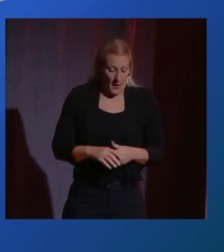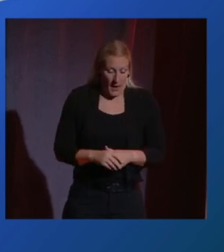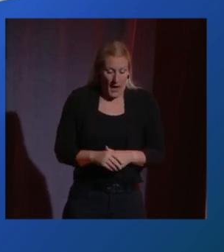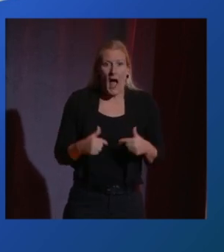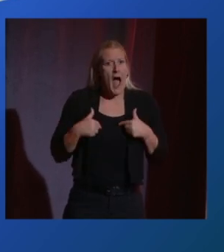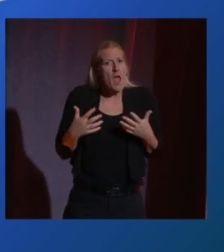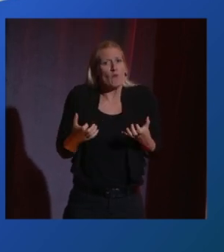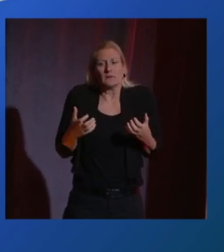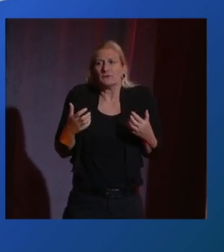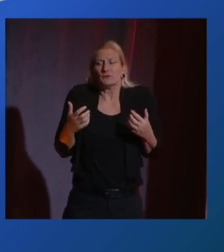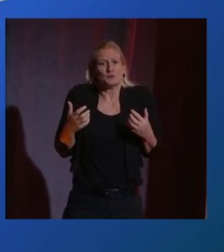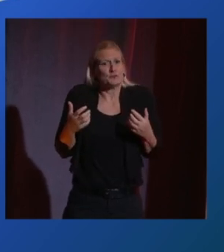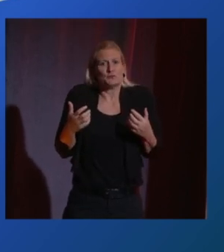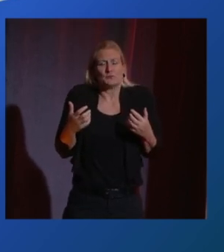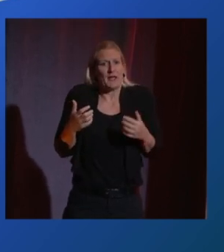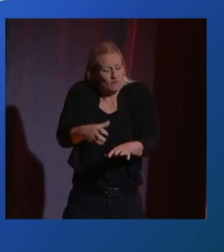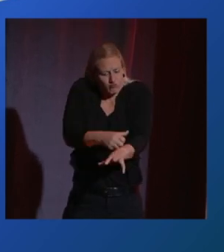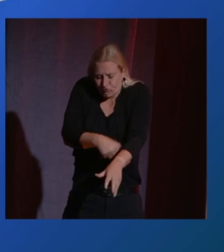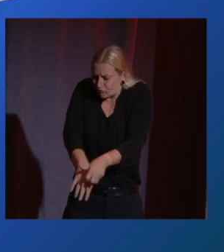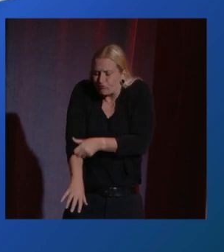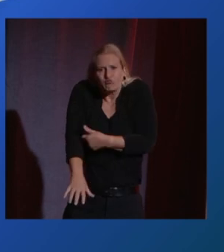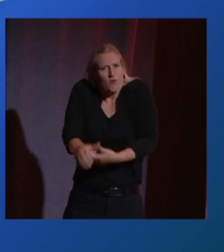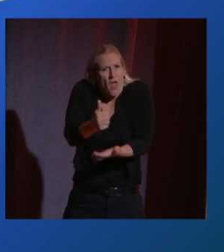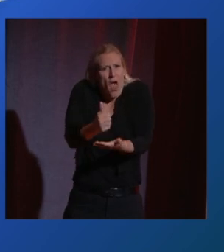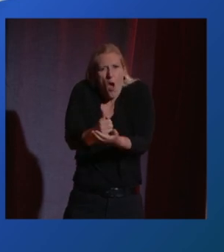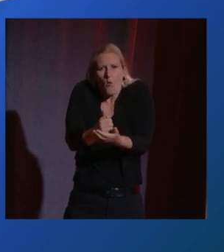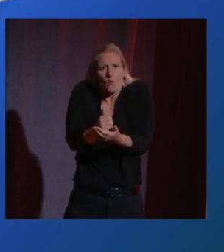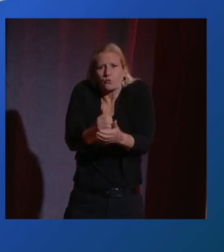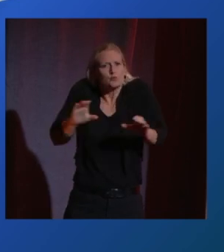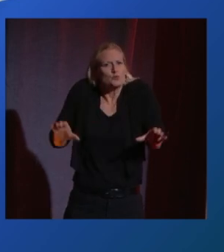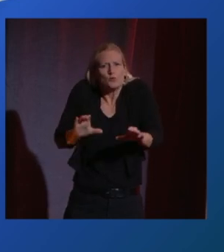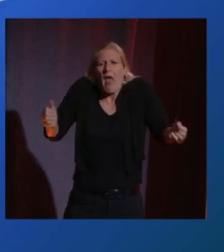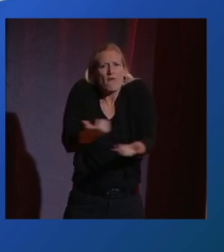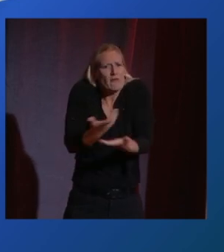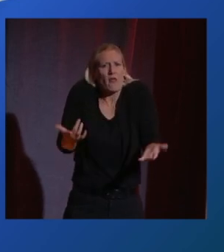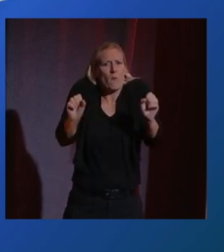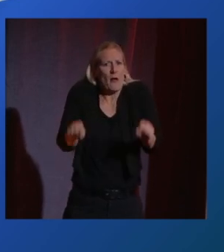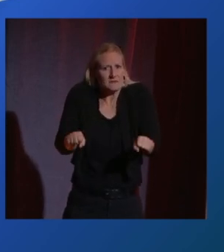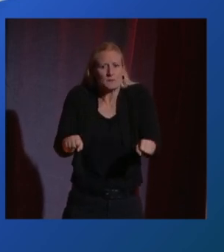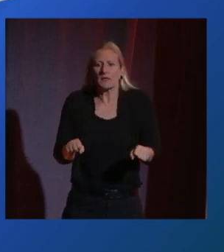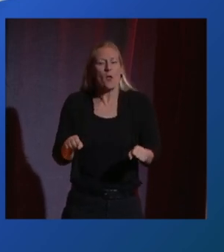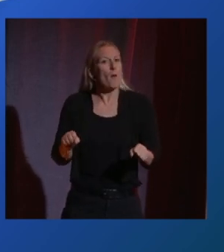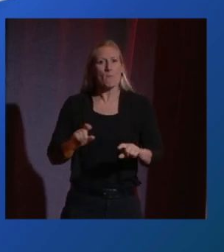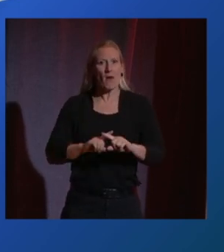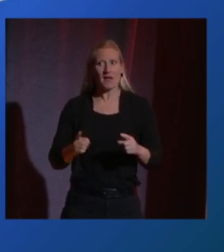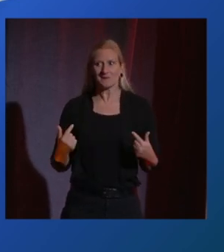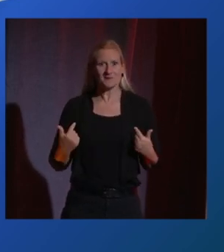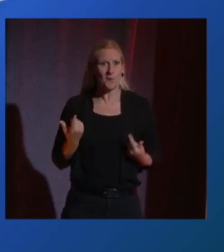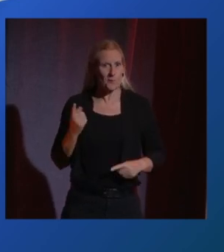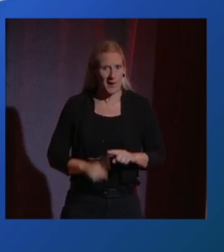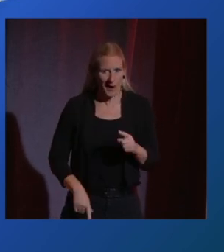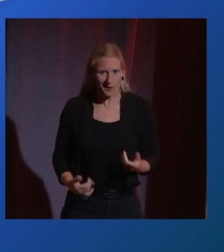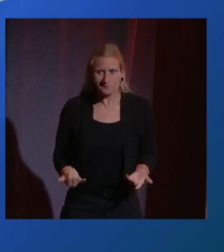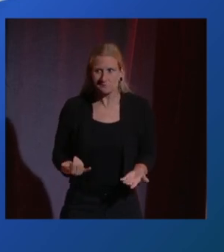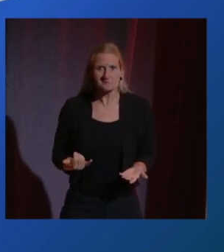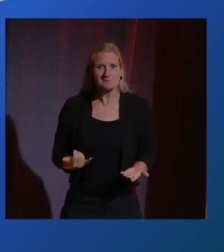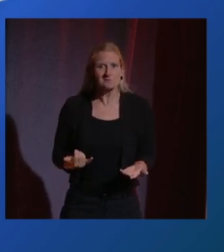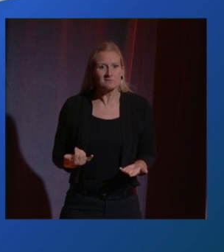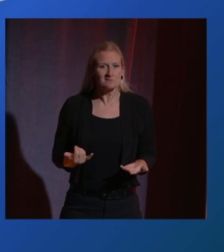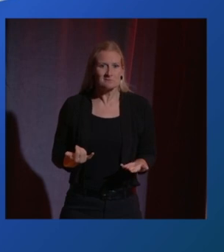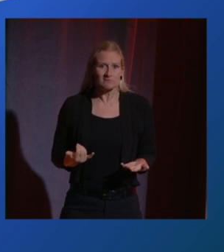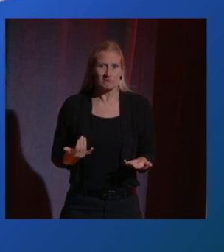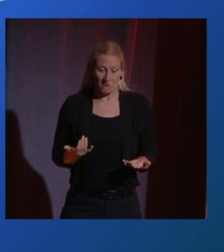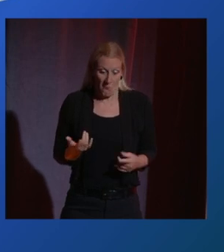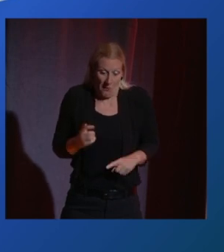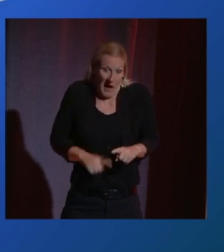do everything I possibly can as I'm sure everybody here in the room is but yet we're unable to do that that big